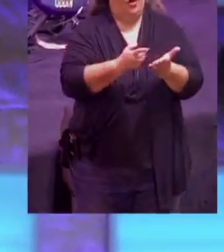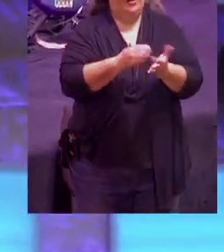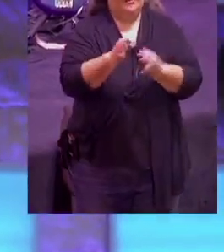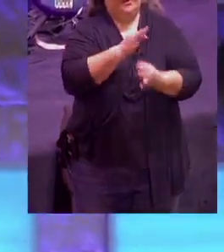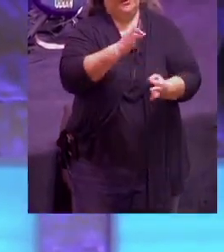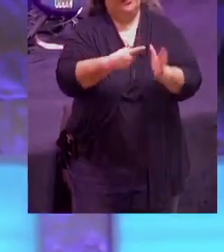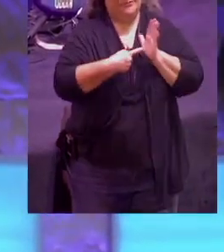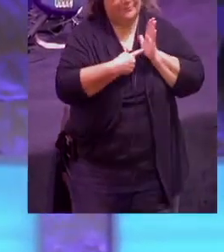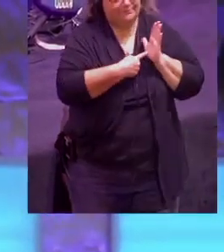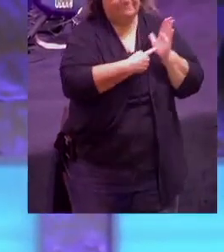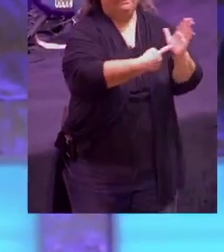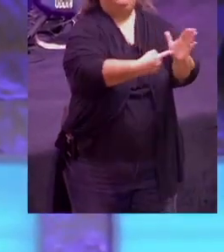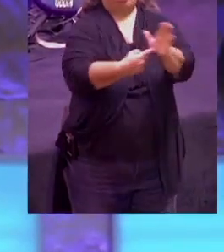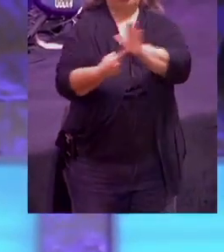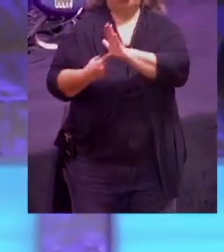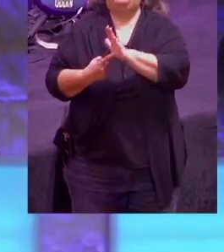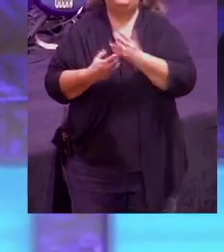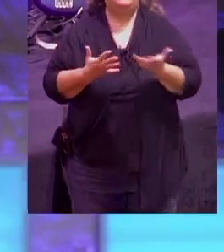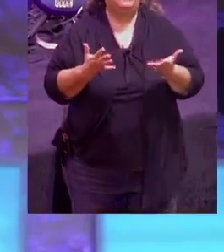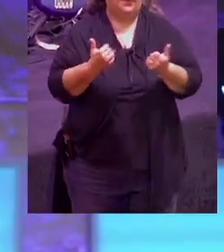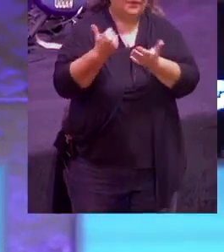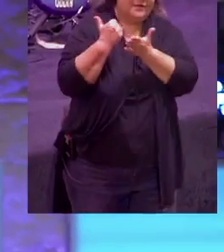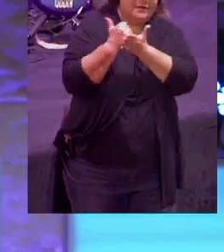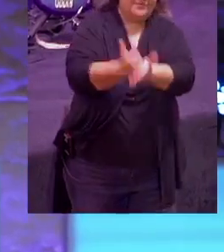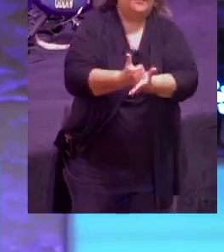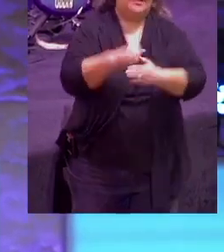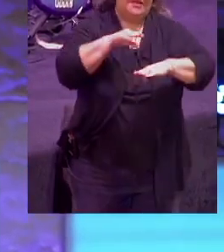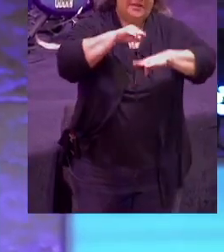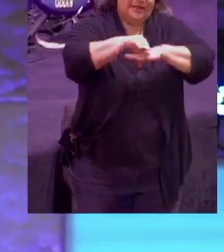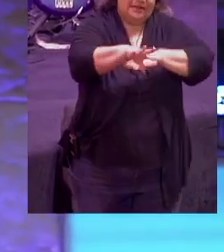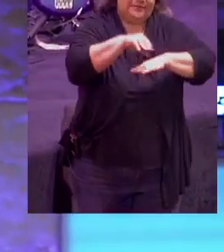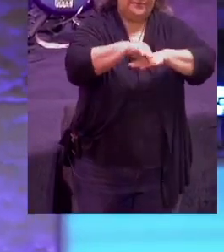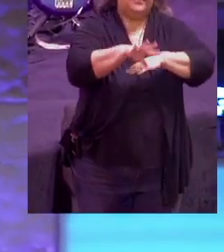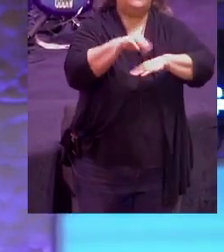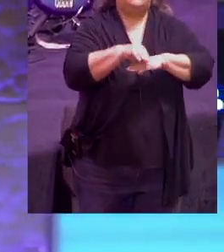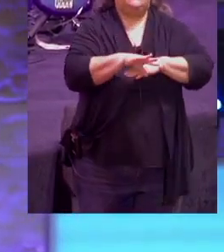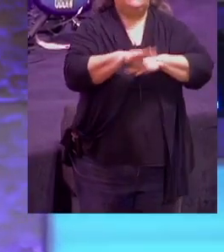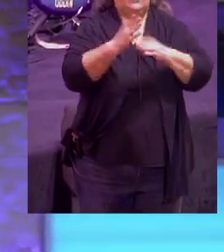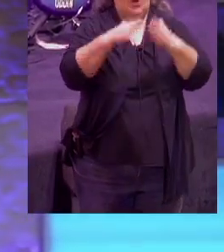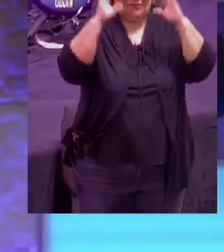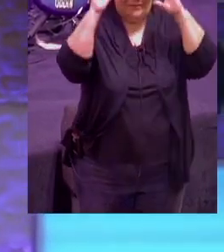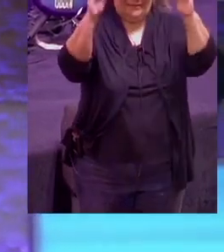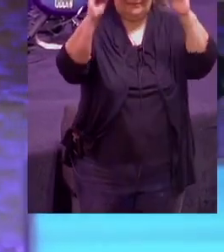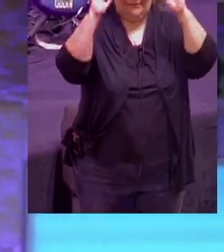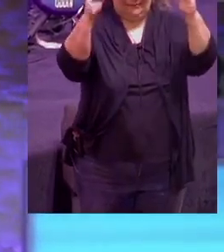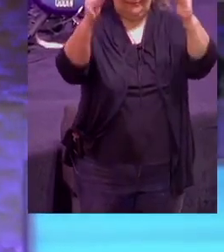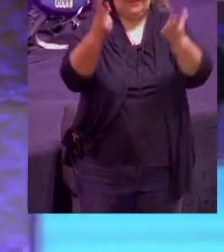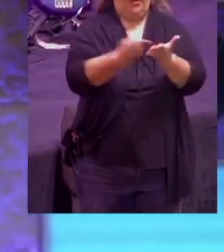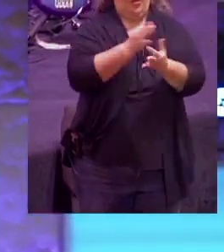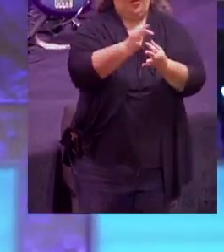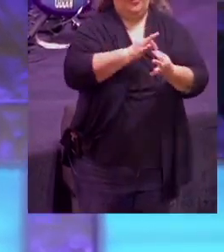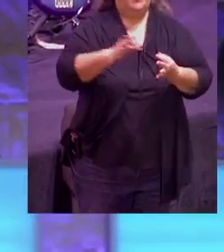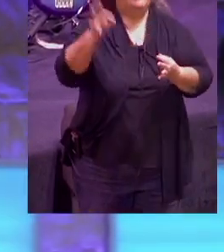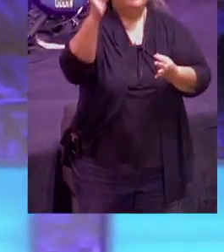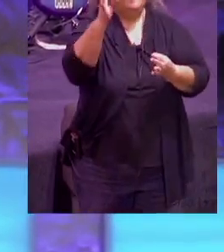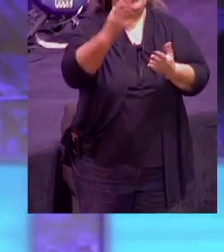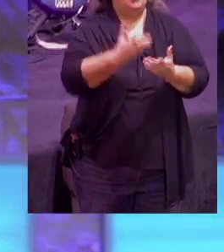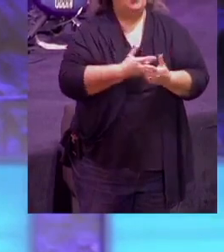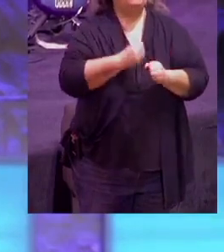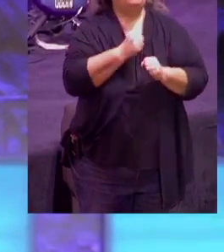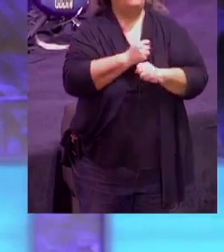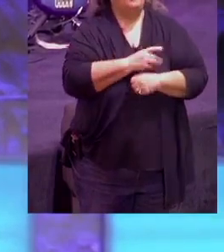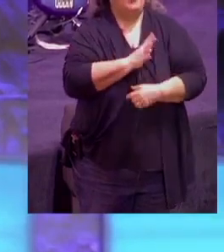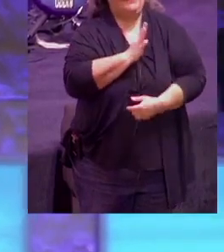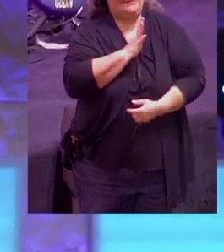you. He wants to help you. He wants to counsel you, and he wants to teach you. The Holy Spirit wants to speak to